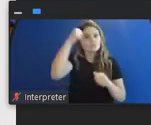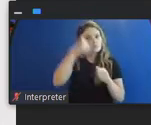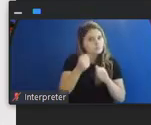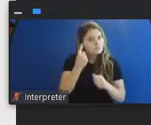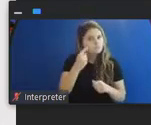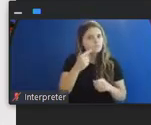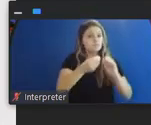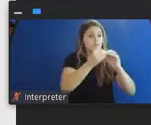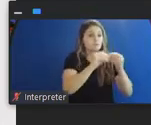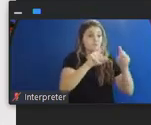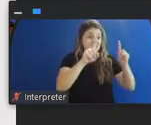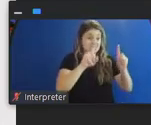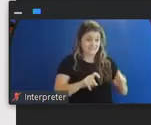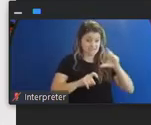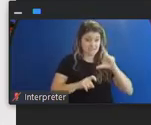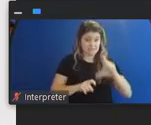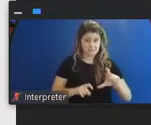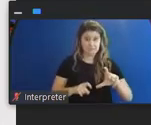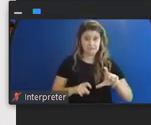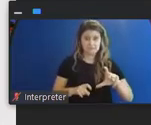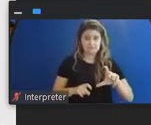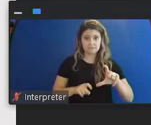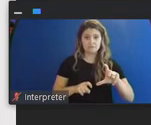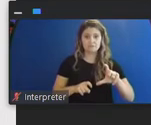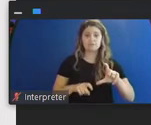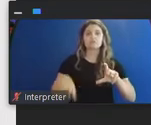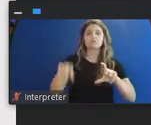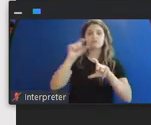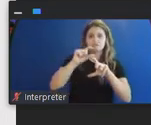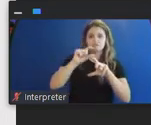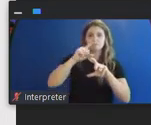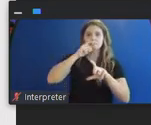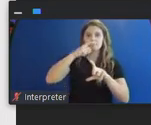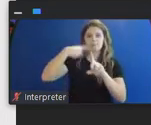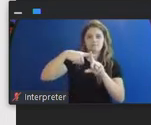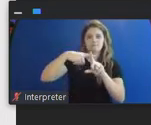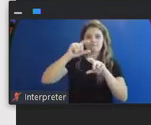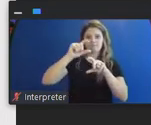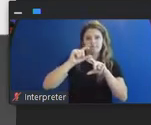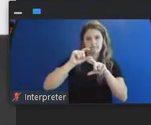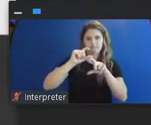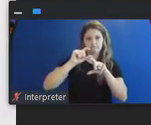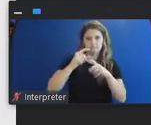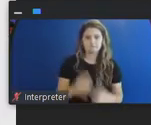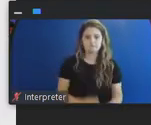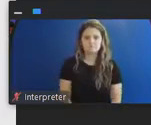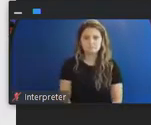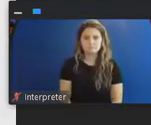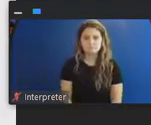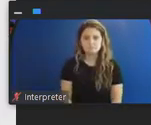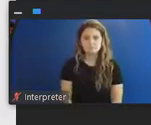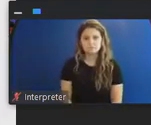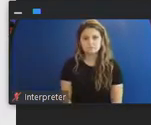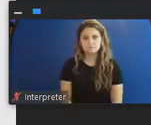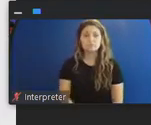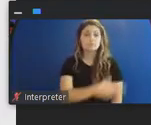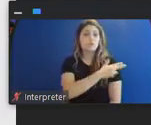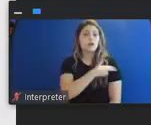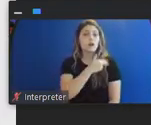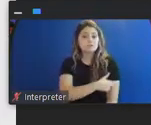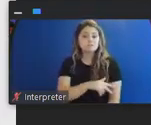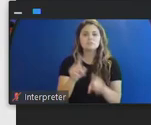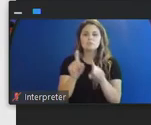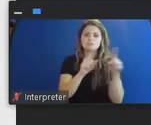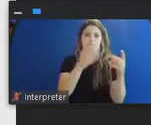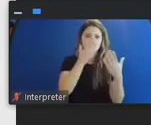tests, number of positives over the total number of tests divided by the total number of tests. Hospitalization also a